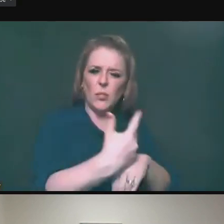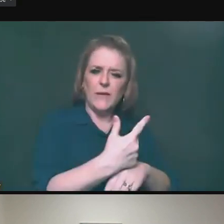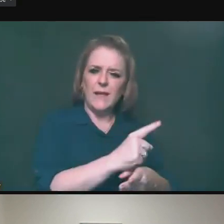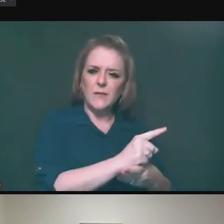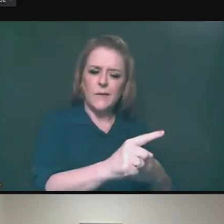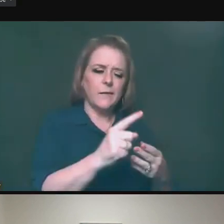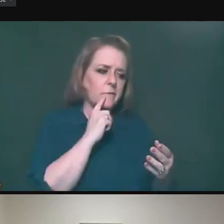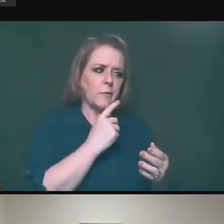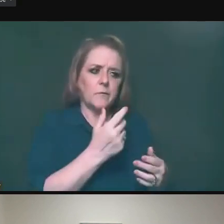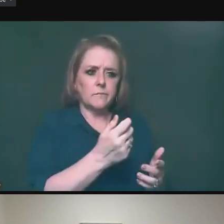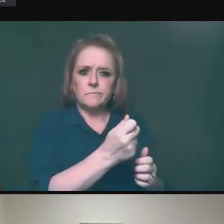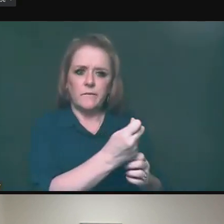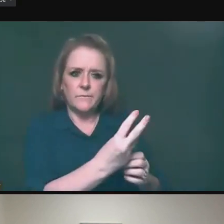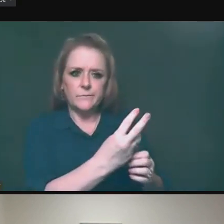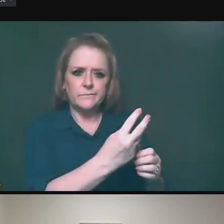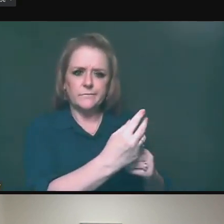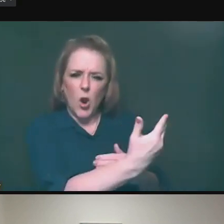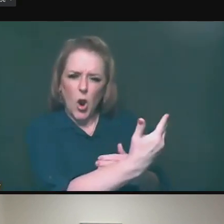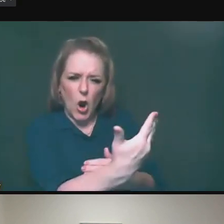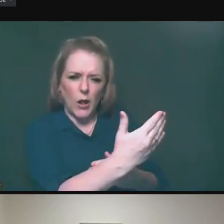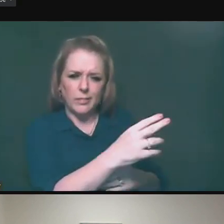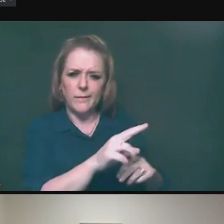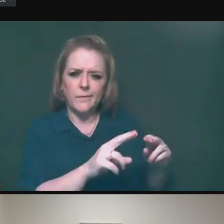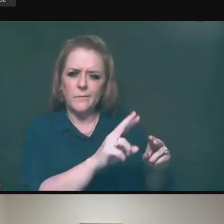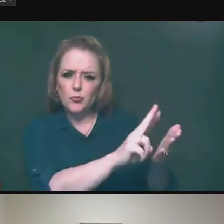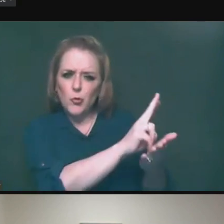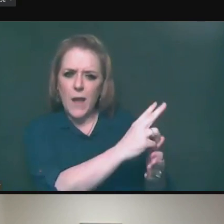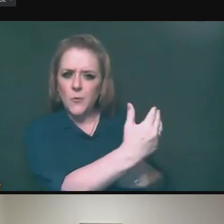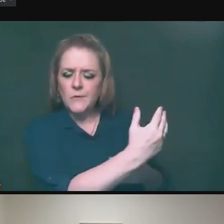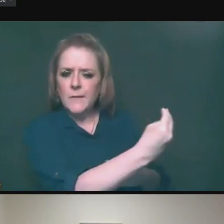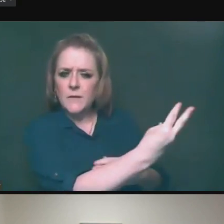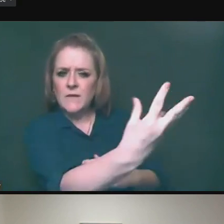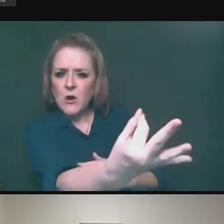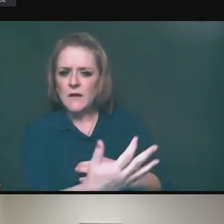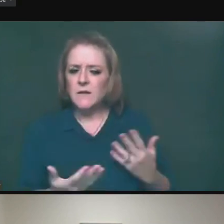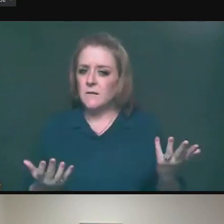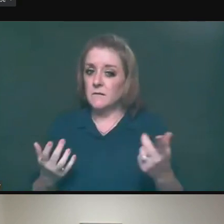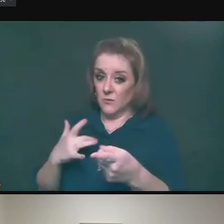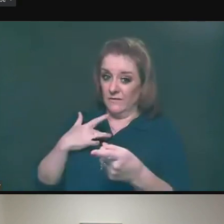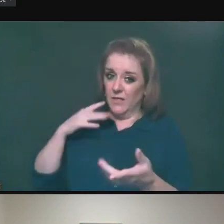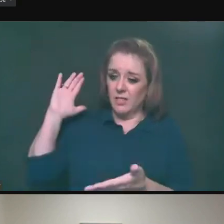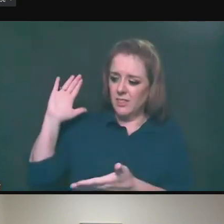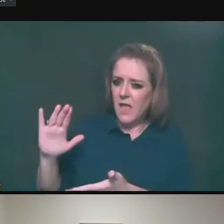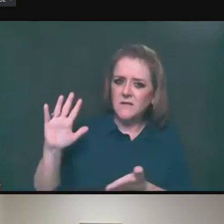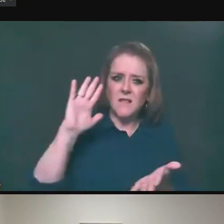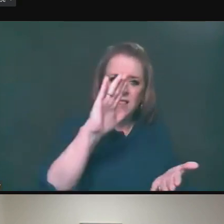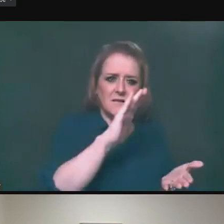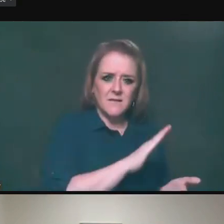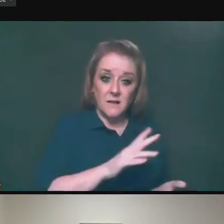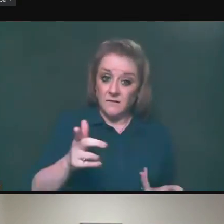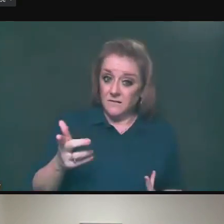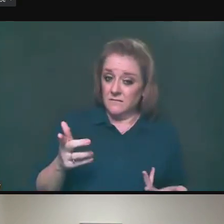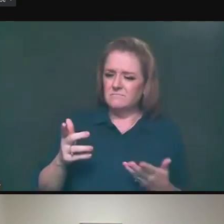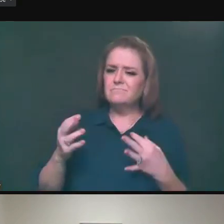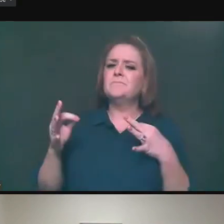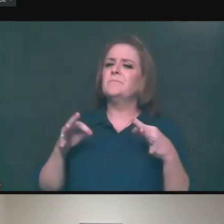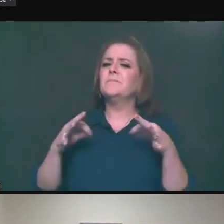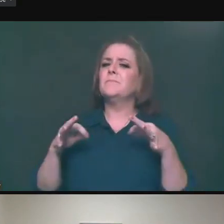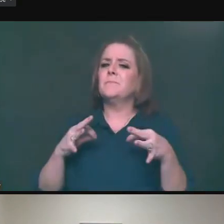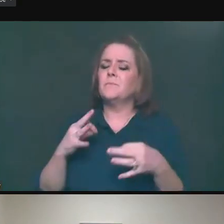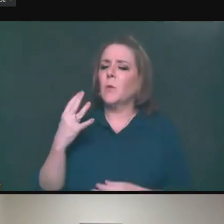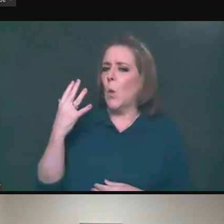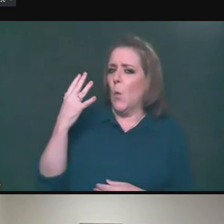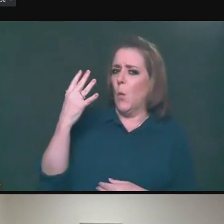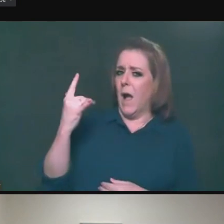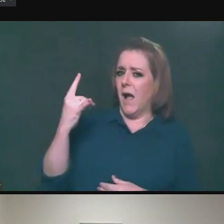couple hours really early in the morning, like, does that make you, can you kind of explain why they're